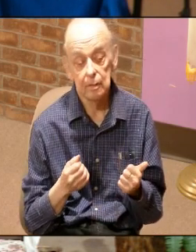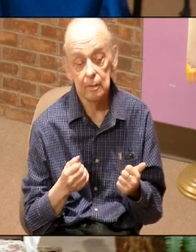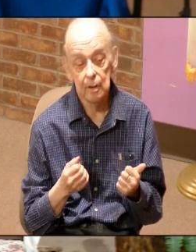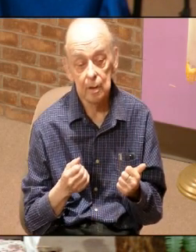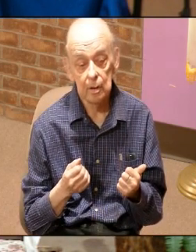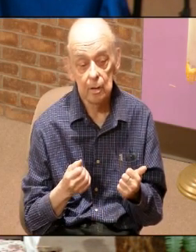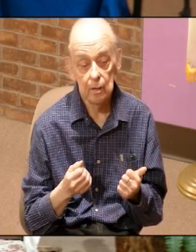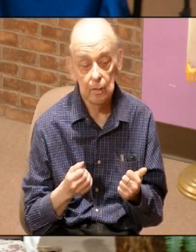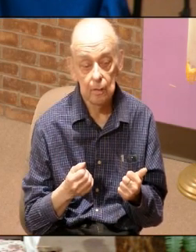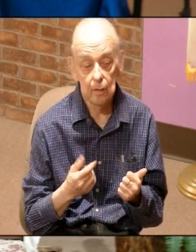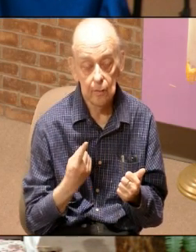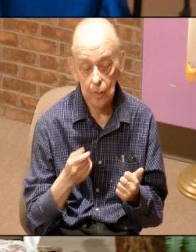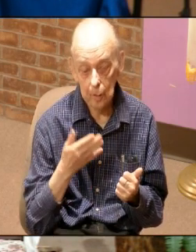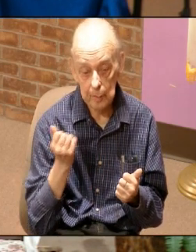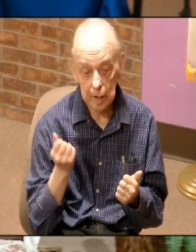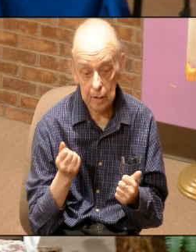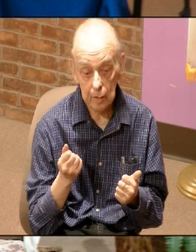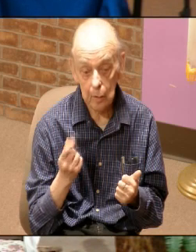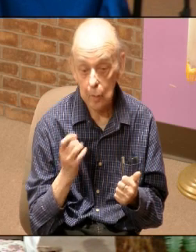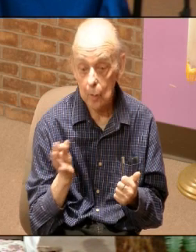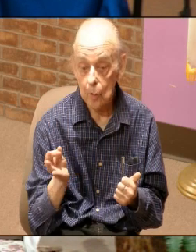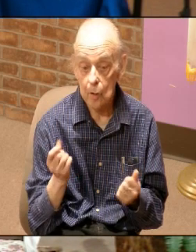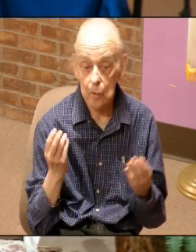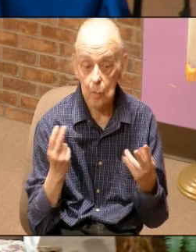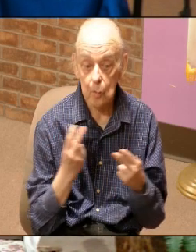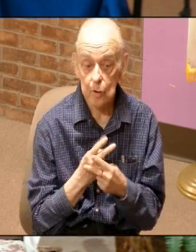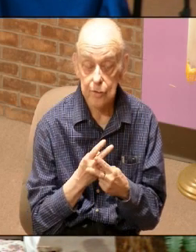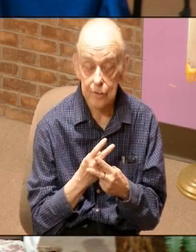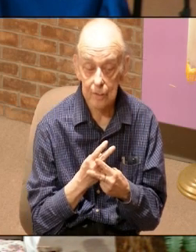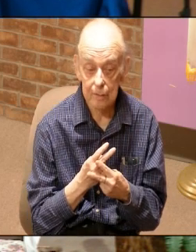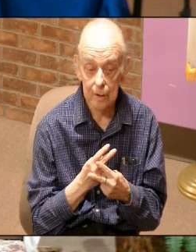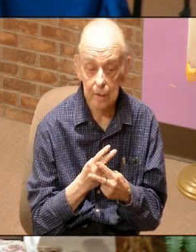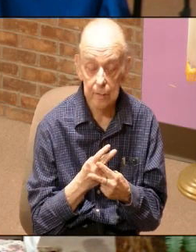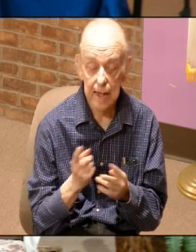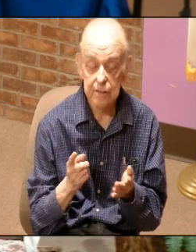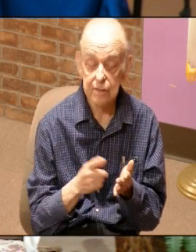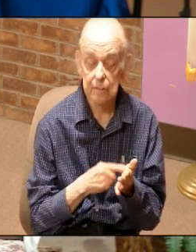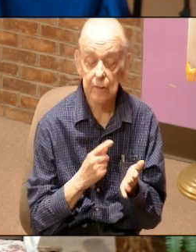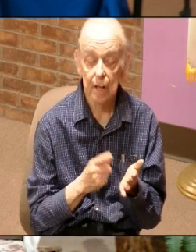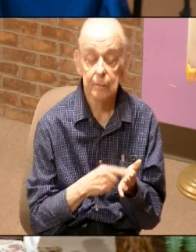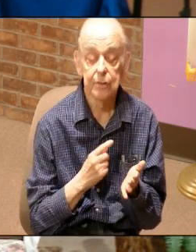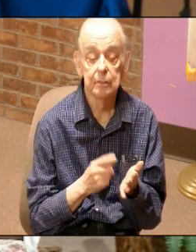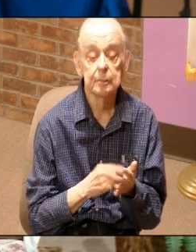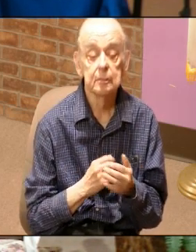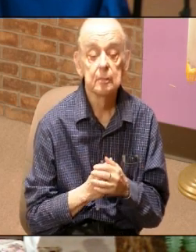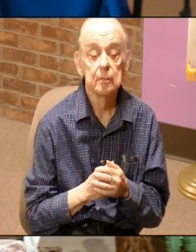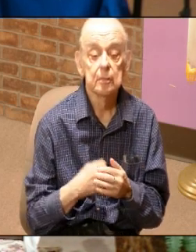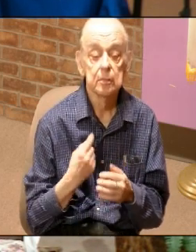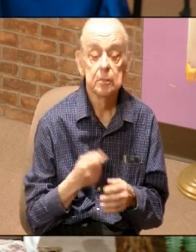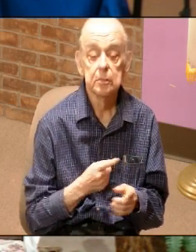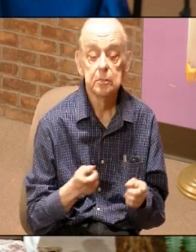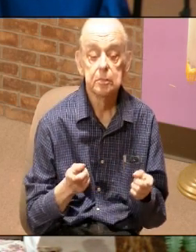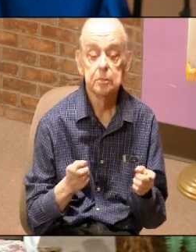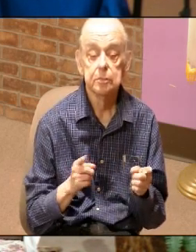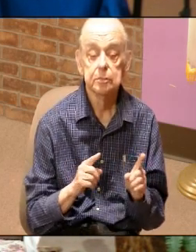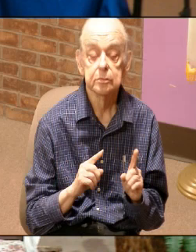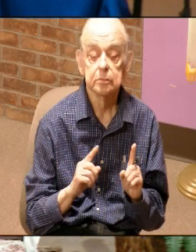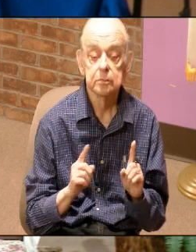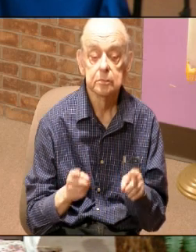for better or for worse. And sometimes when we